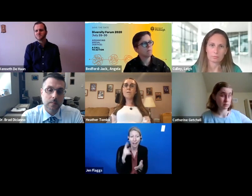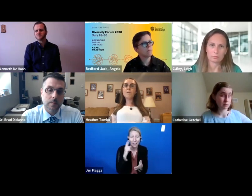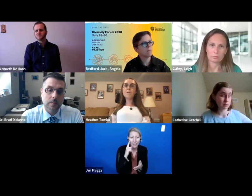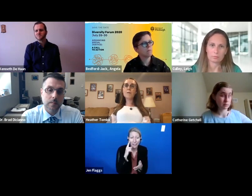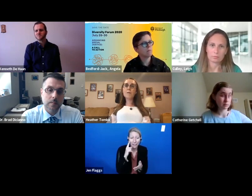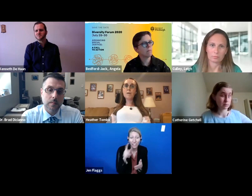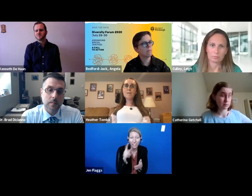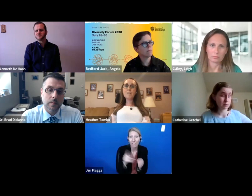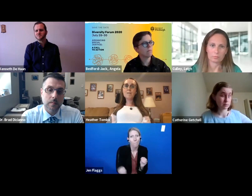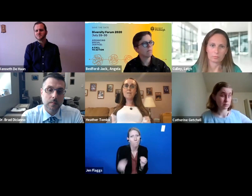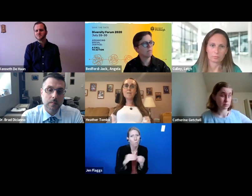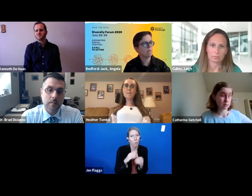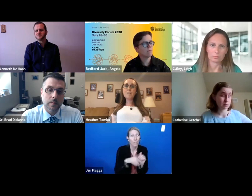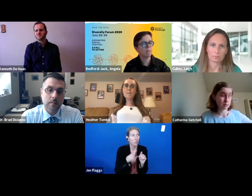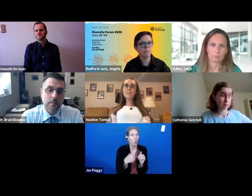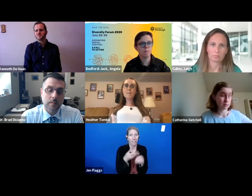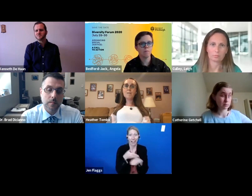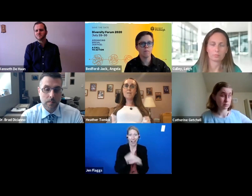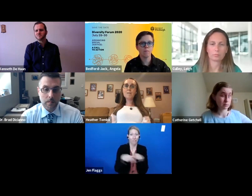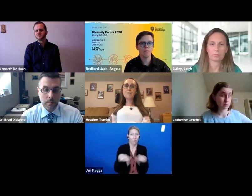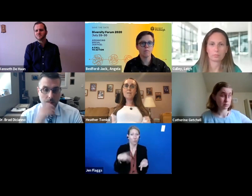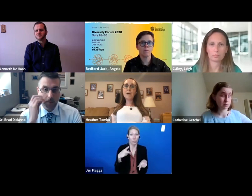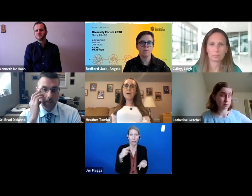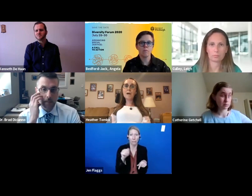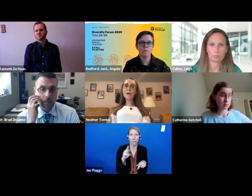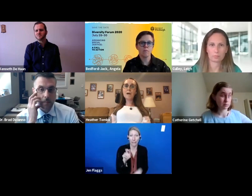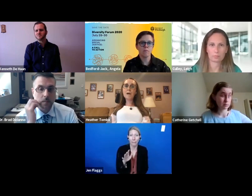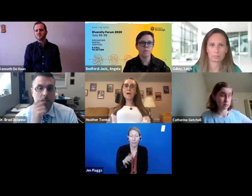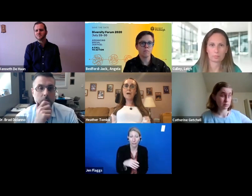even beyond pandemics,